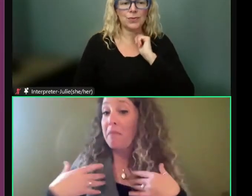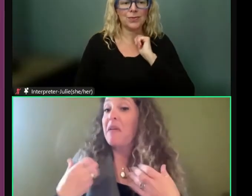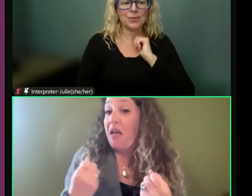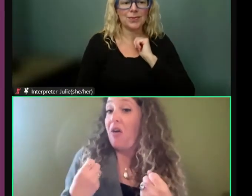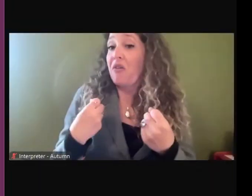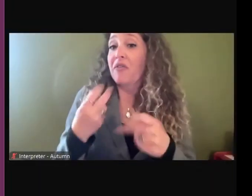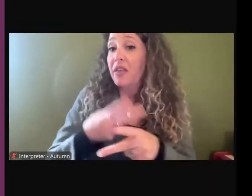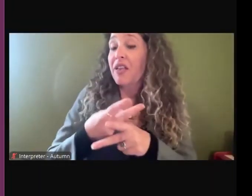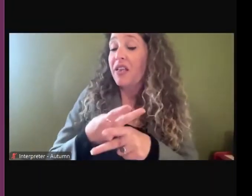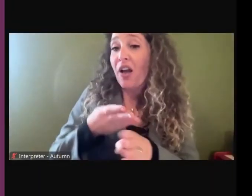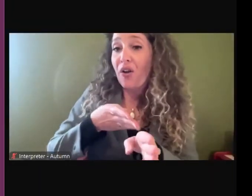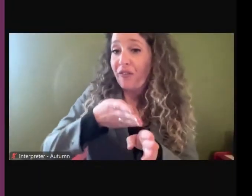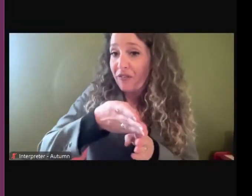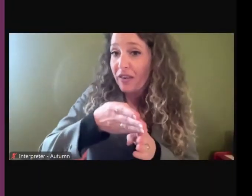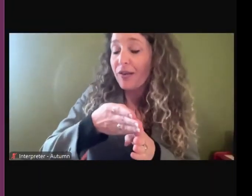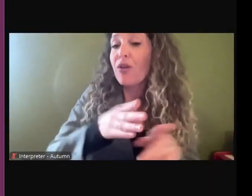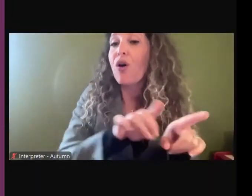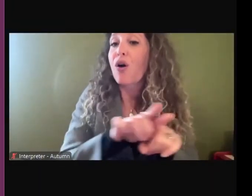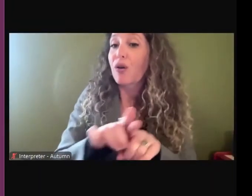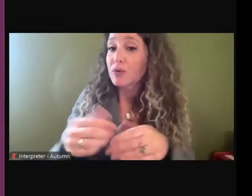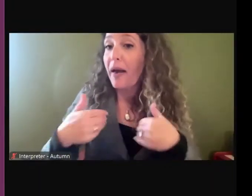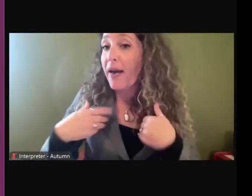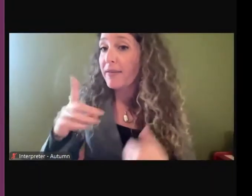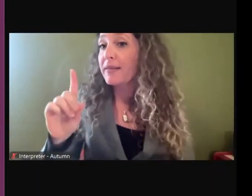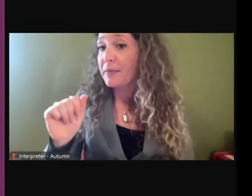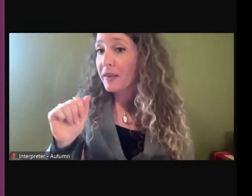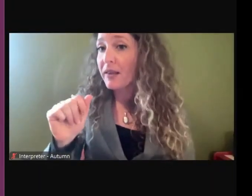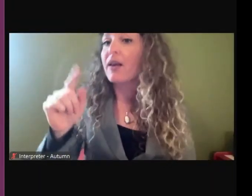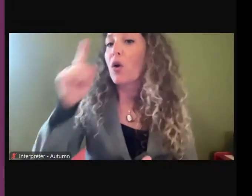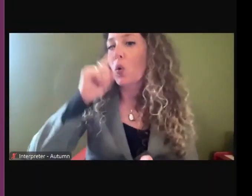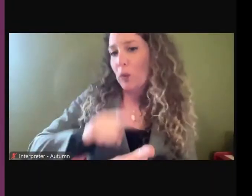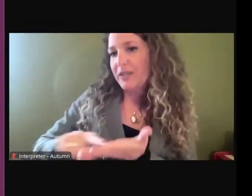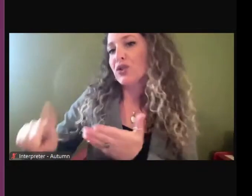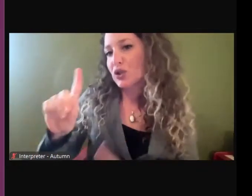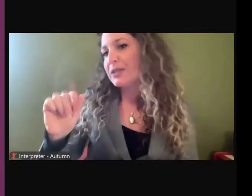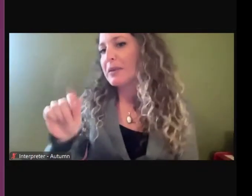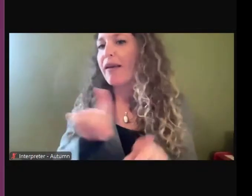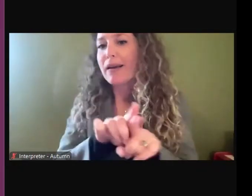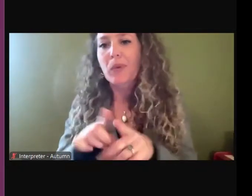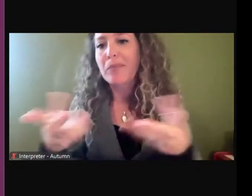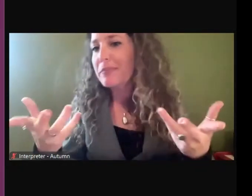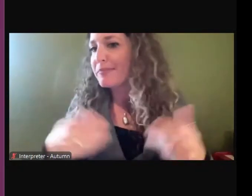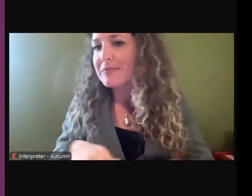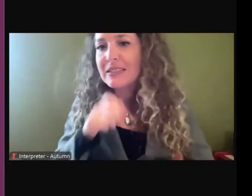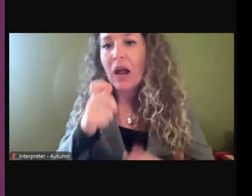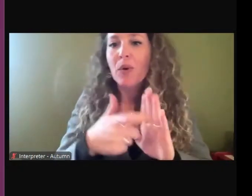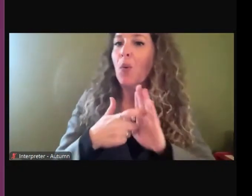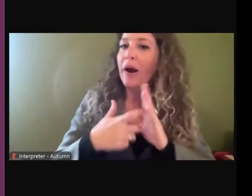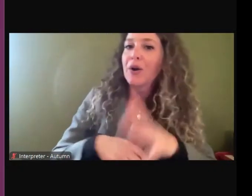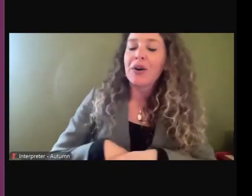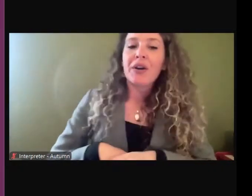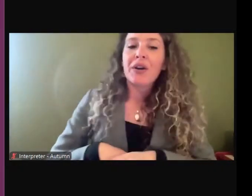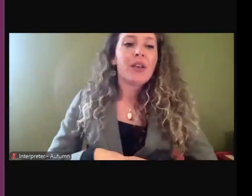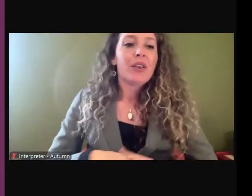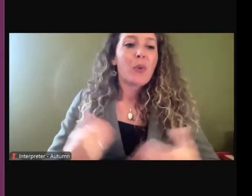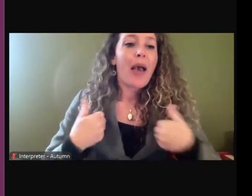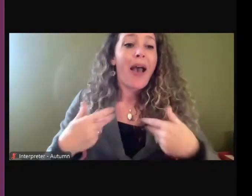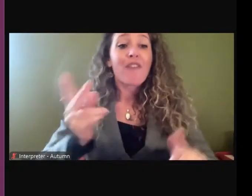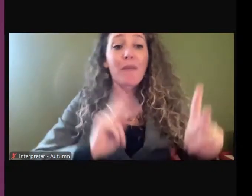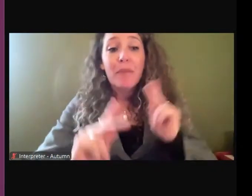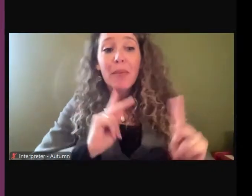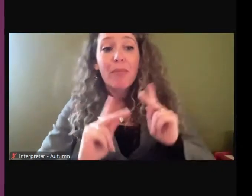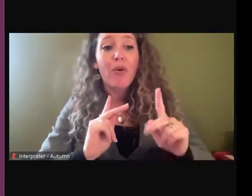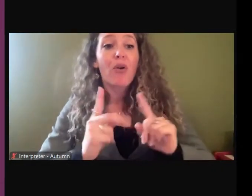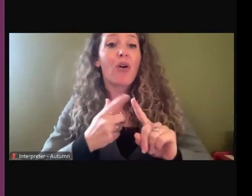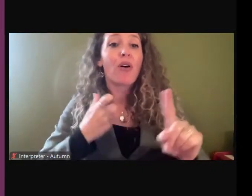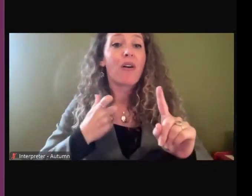also, in addition to being disabled, research disability as well. But that's not a requirement. We've also had folks from